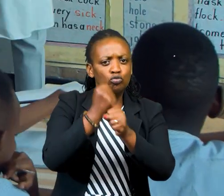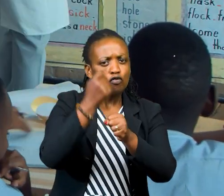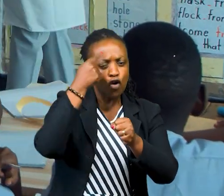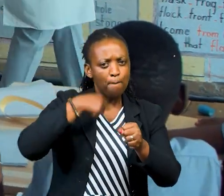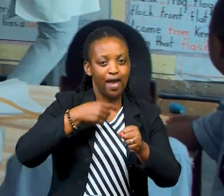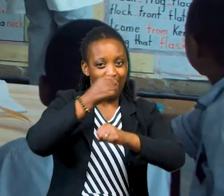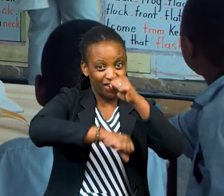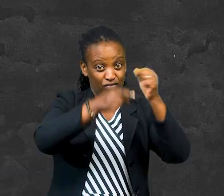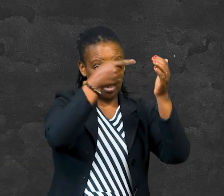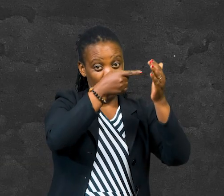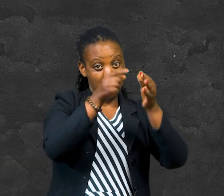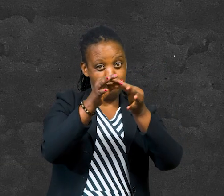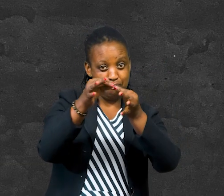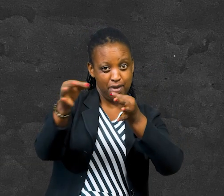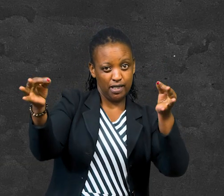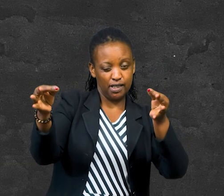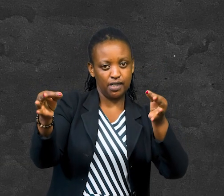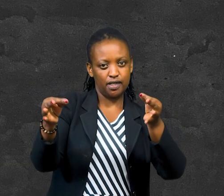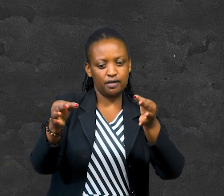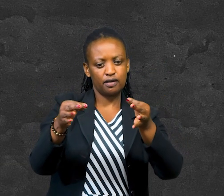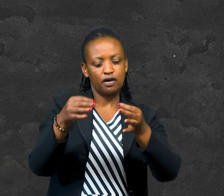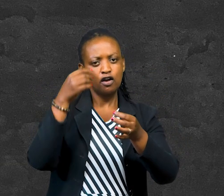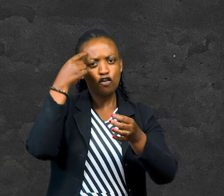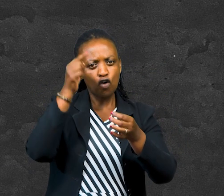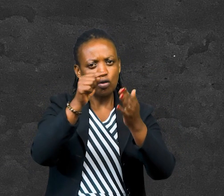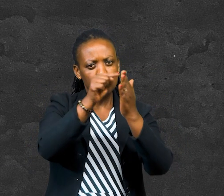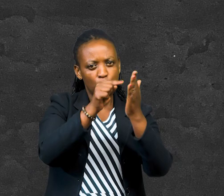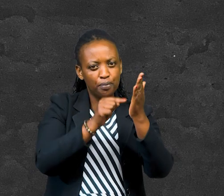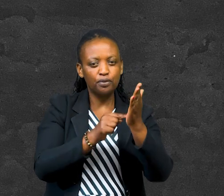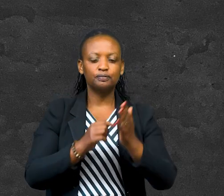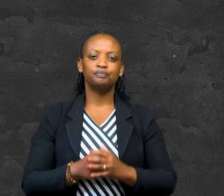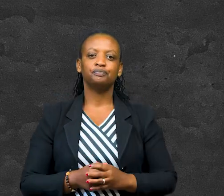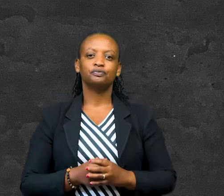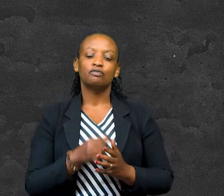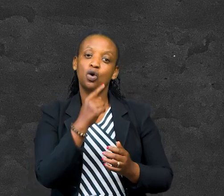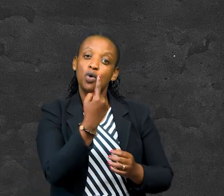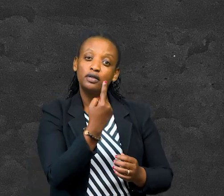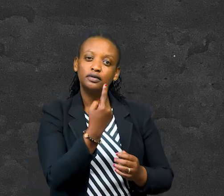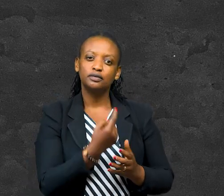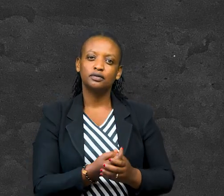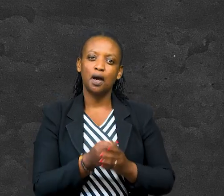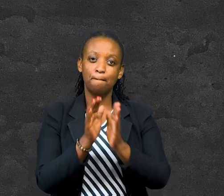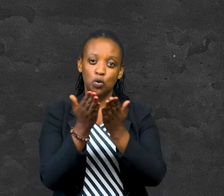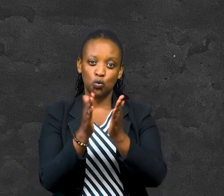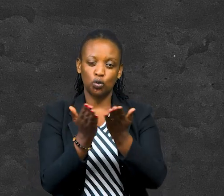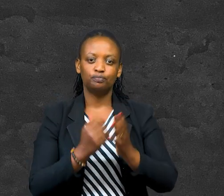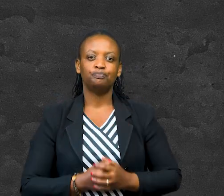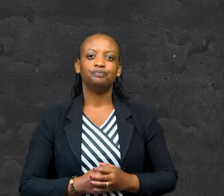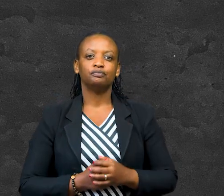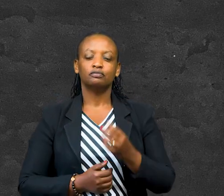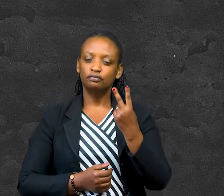this activity. Measure the length of the following. 1,